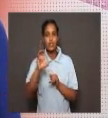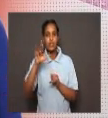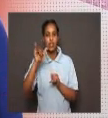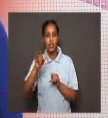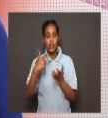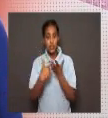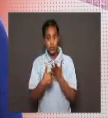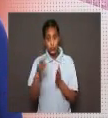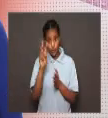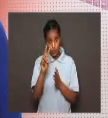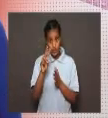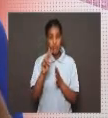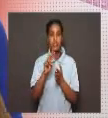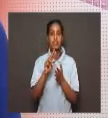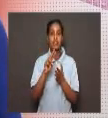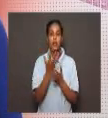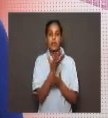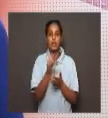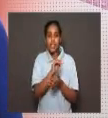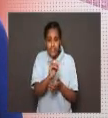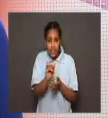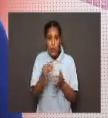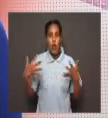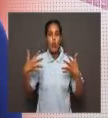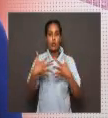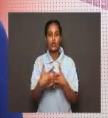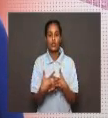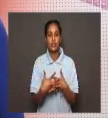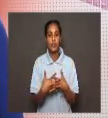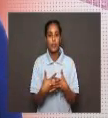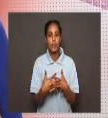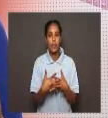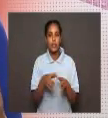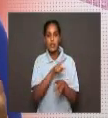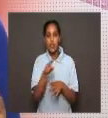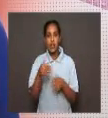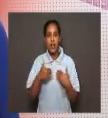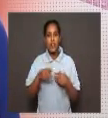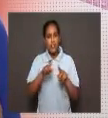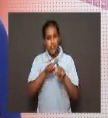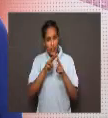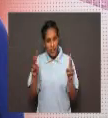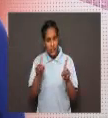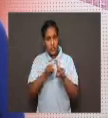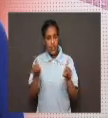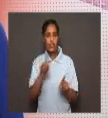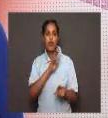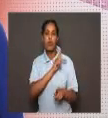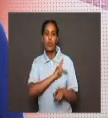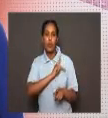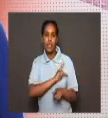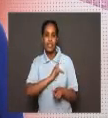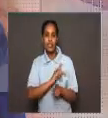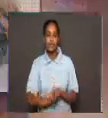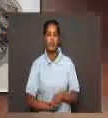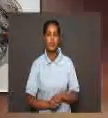While these two substances have the same composition, they have very different properties.